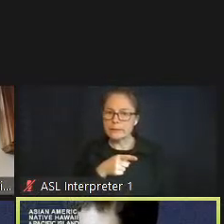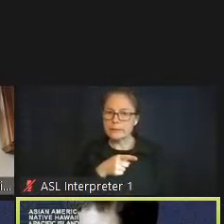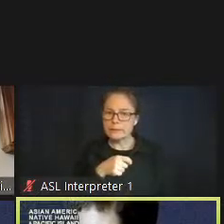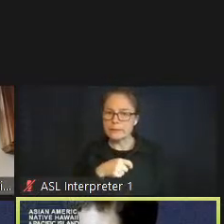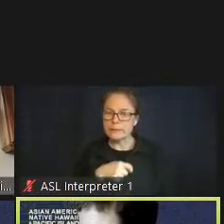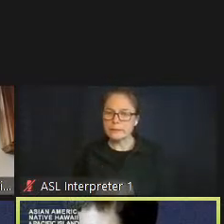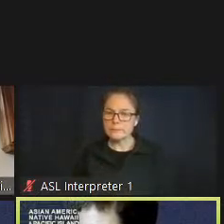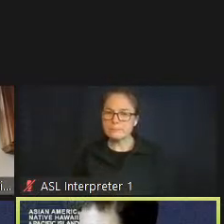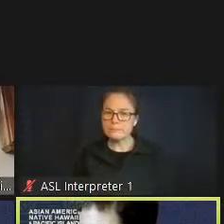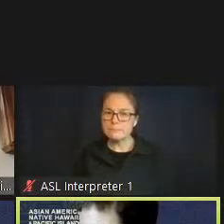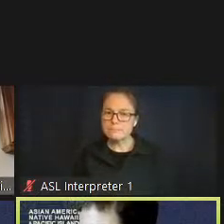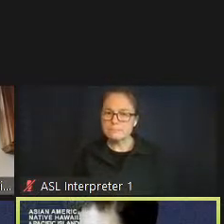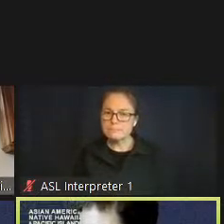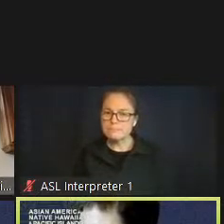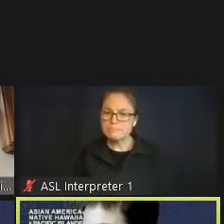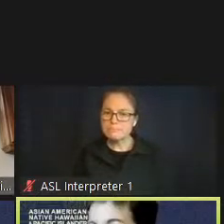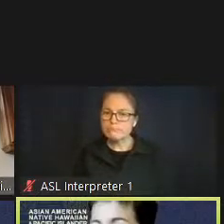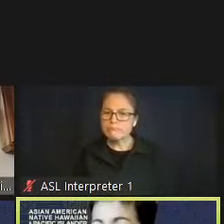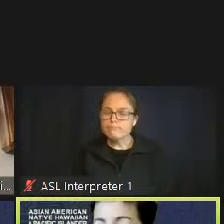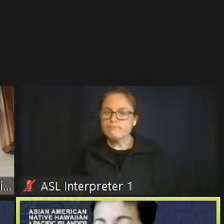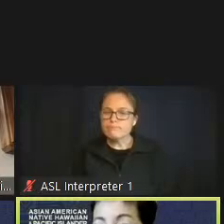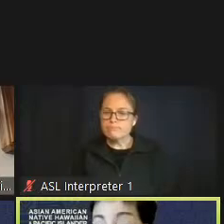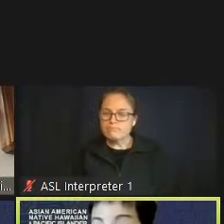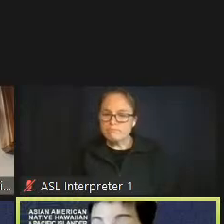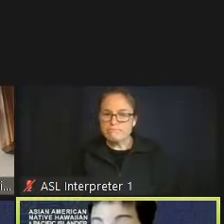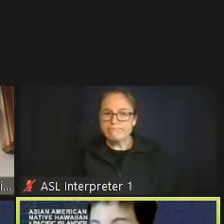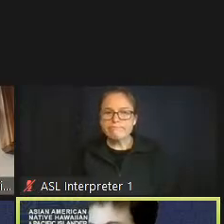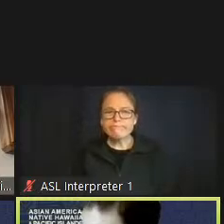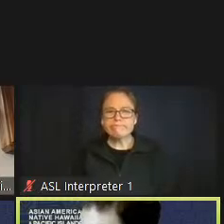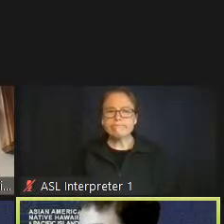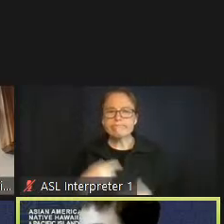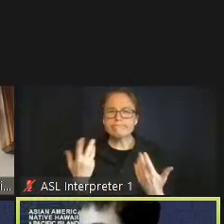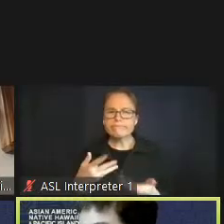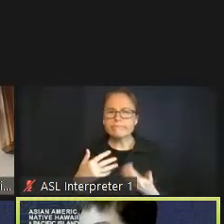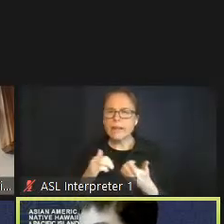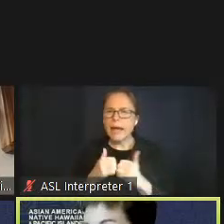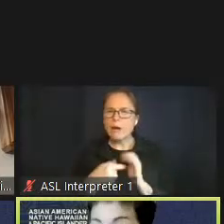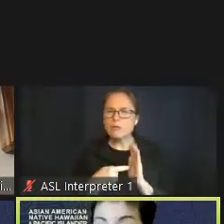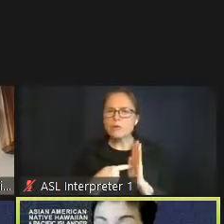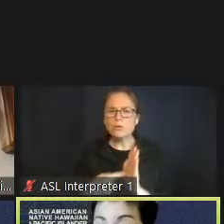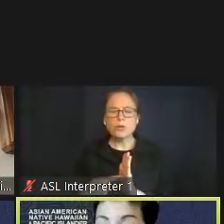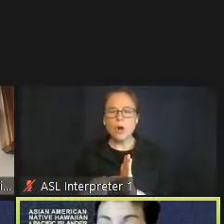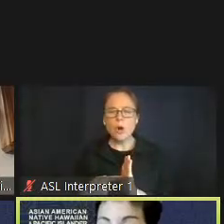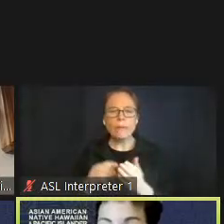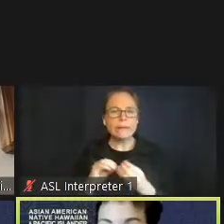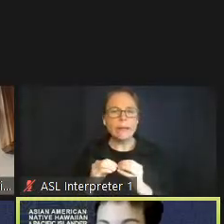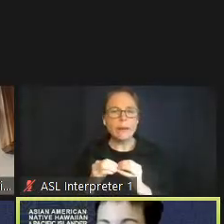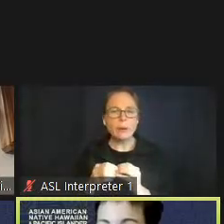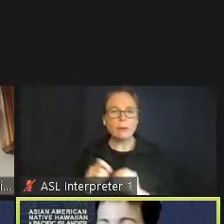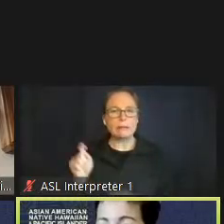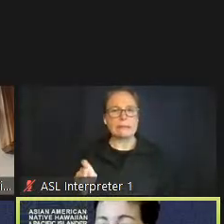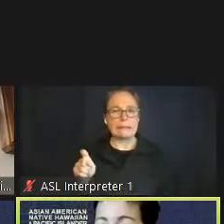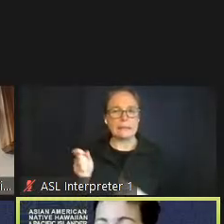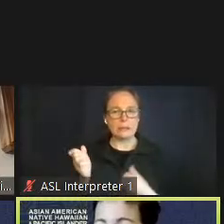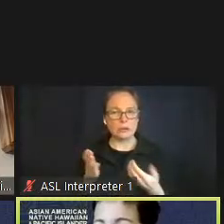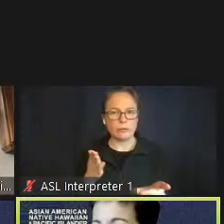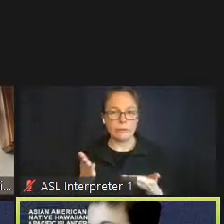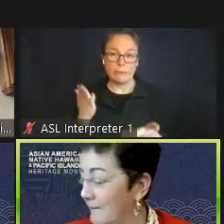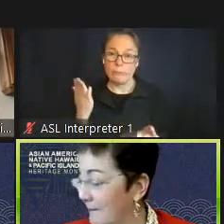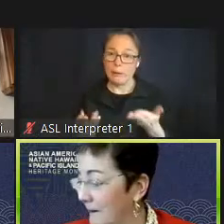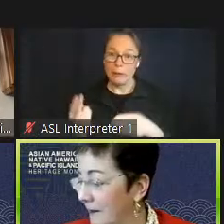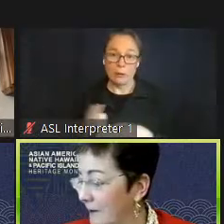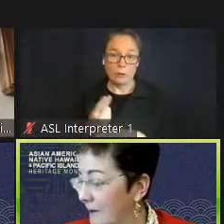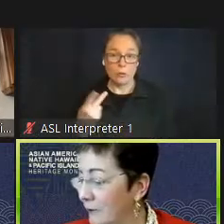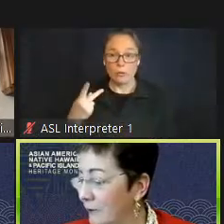have a way to illustrate demand. And it could be that we have to use a proxy